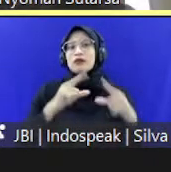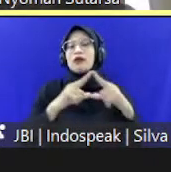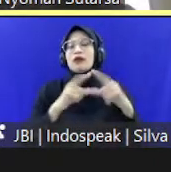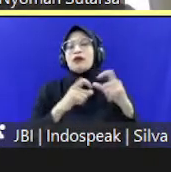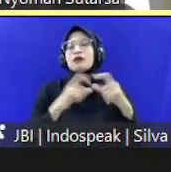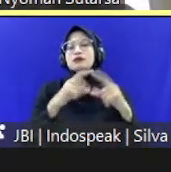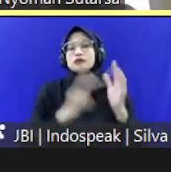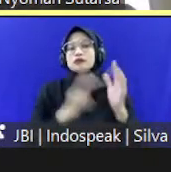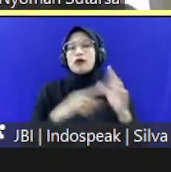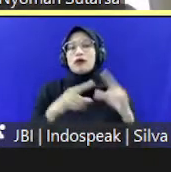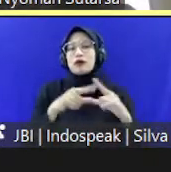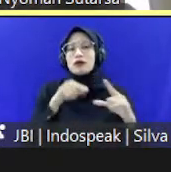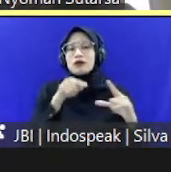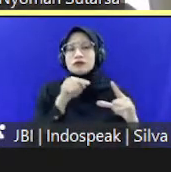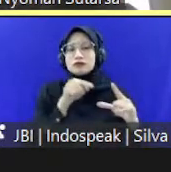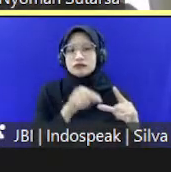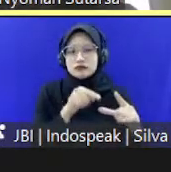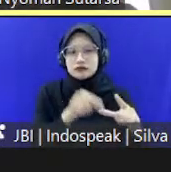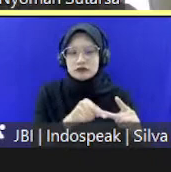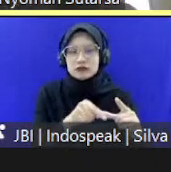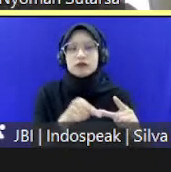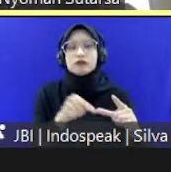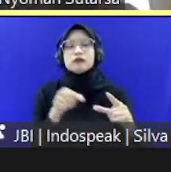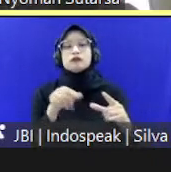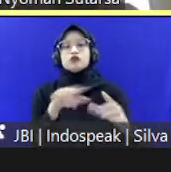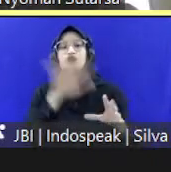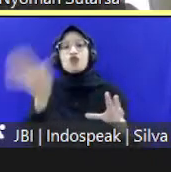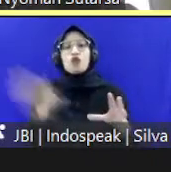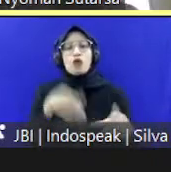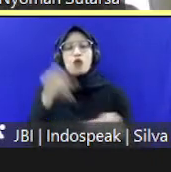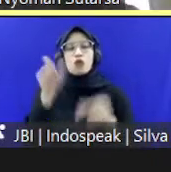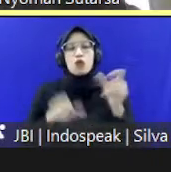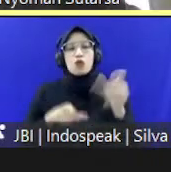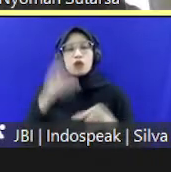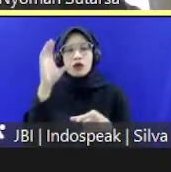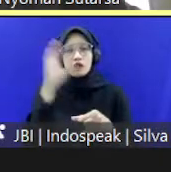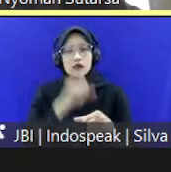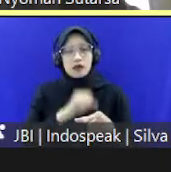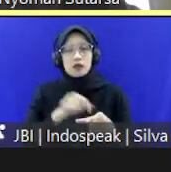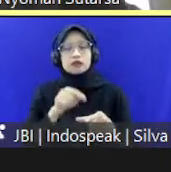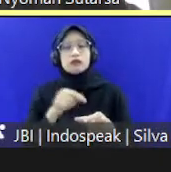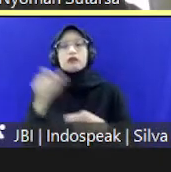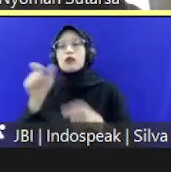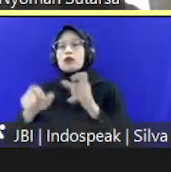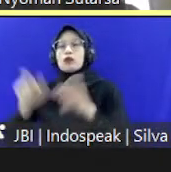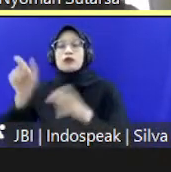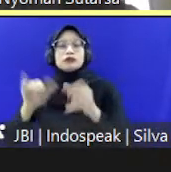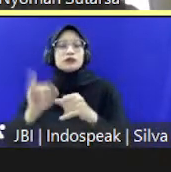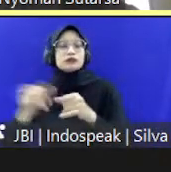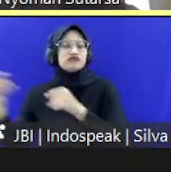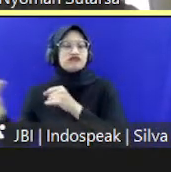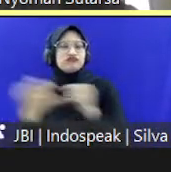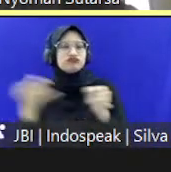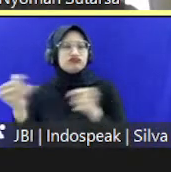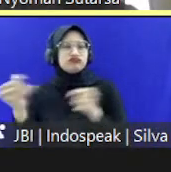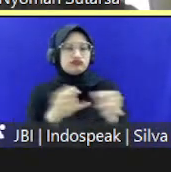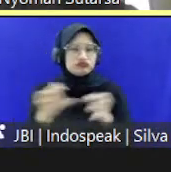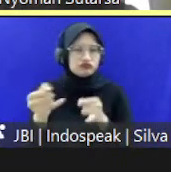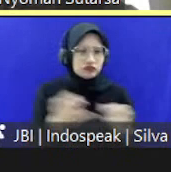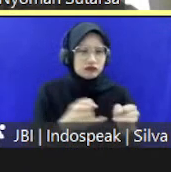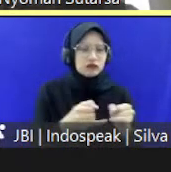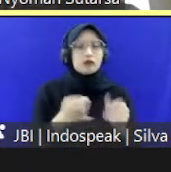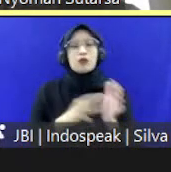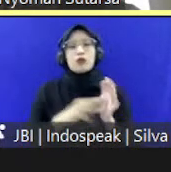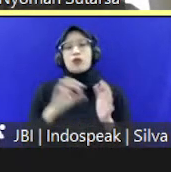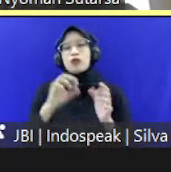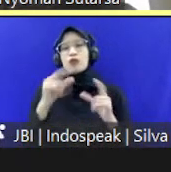became a subject of public health, biomedical, as well as moral surveillance. She commenced tuberculosis treatment